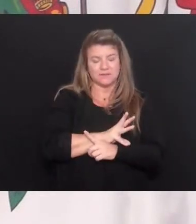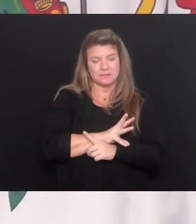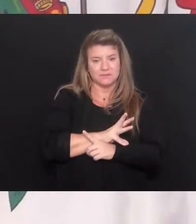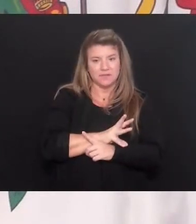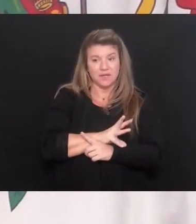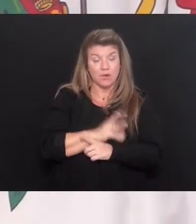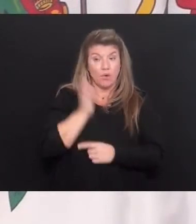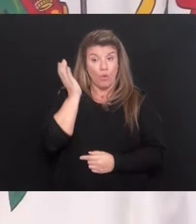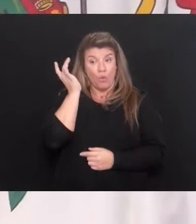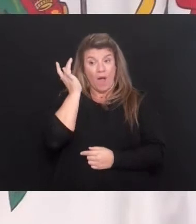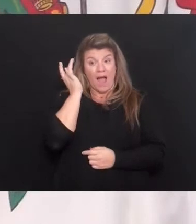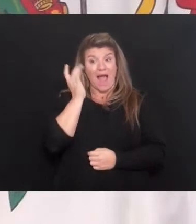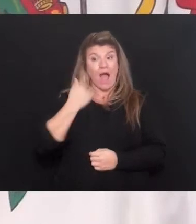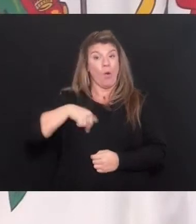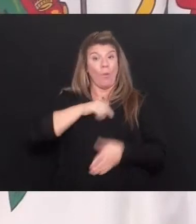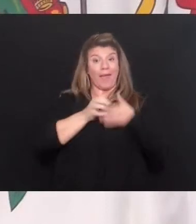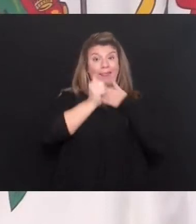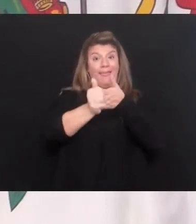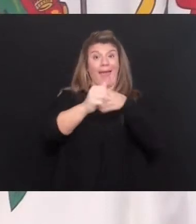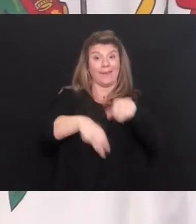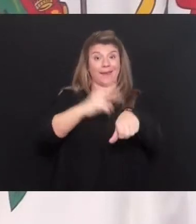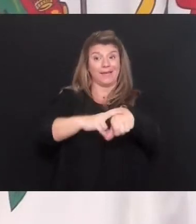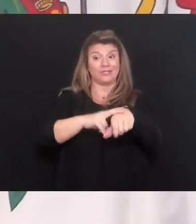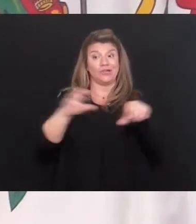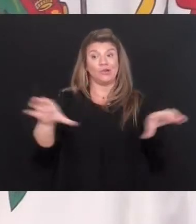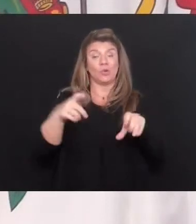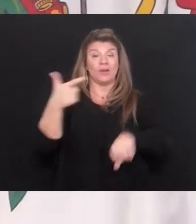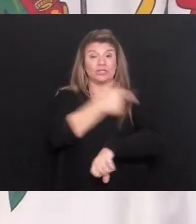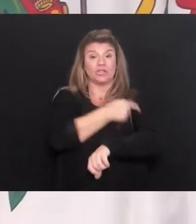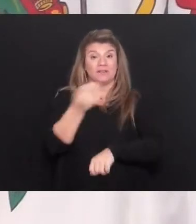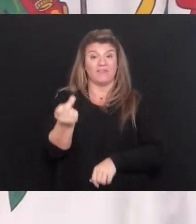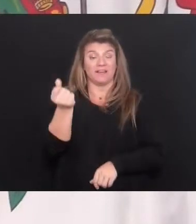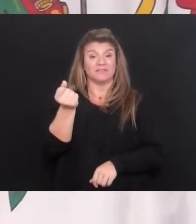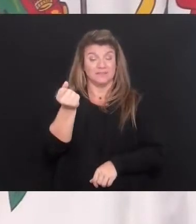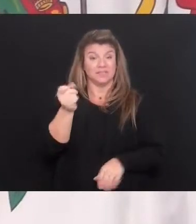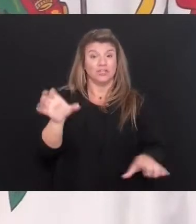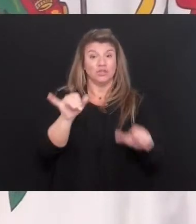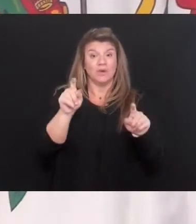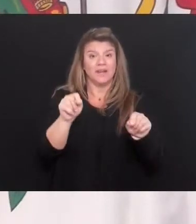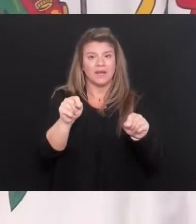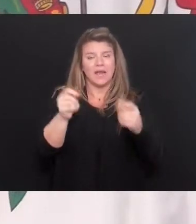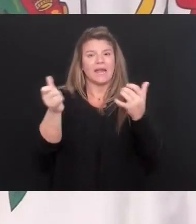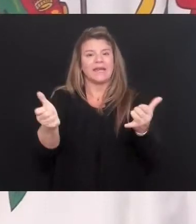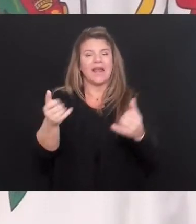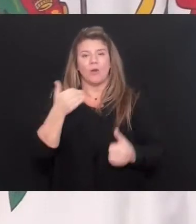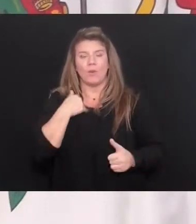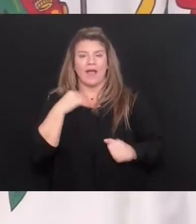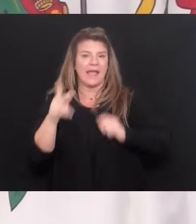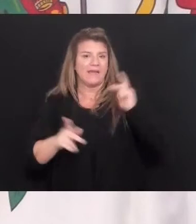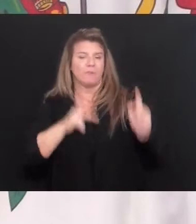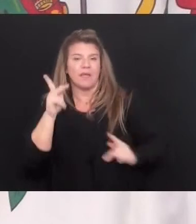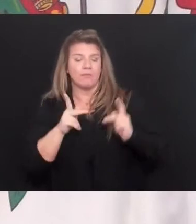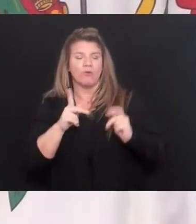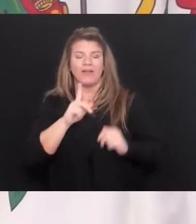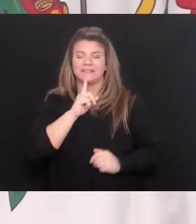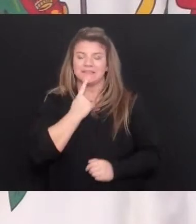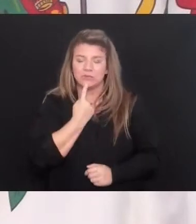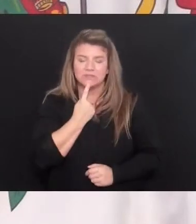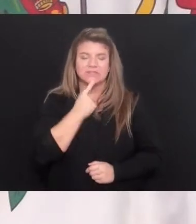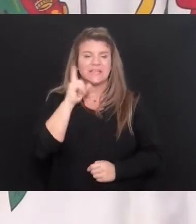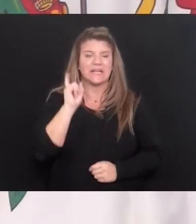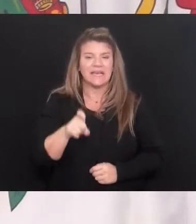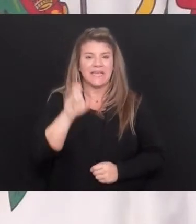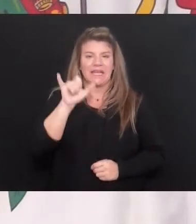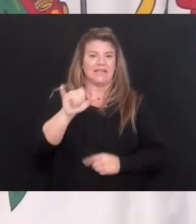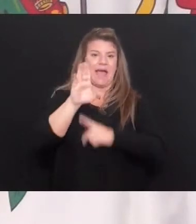because we led the nation in getting the shots in arms and everything, and now we've got people that desperately, desperately need that